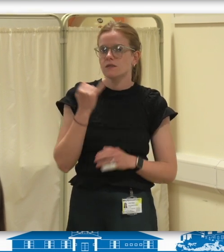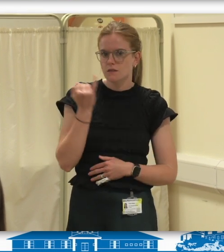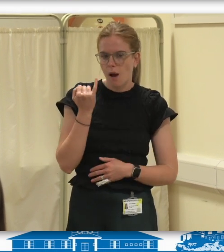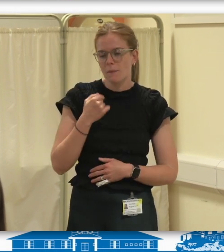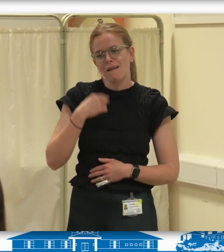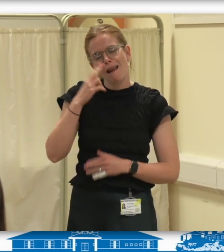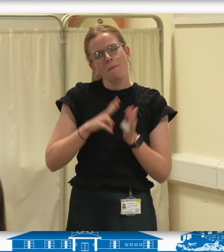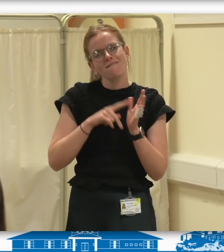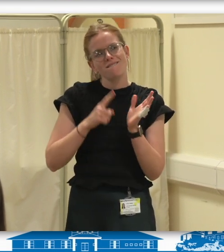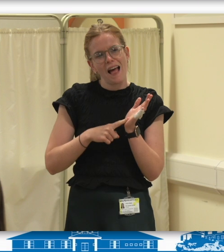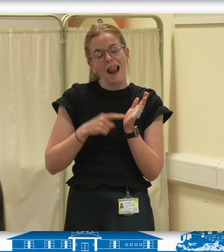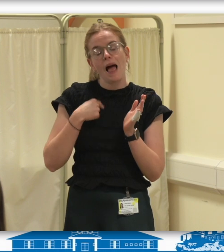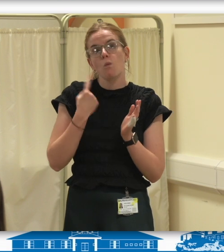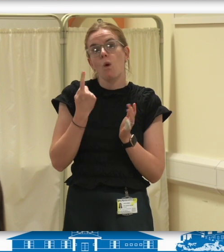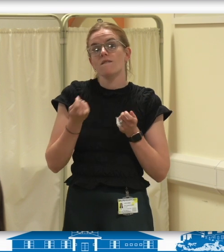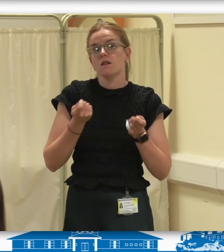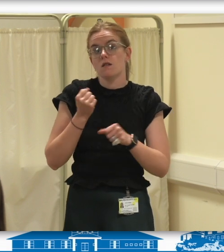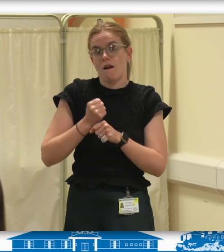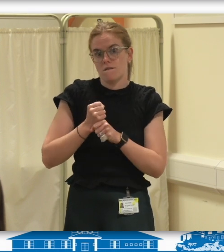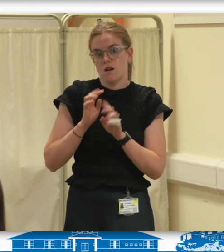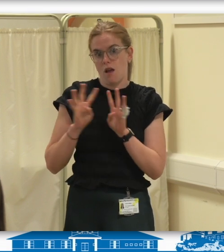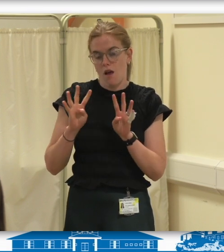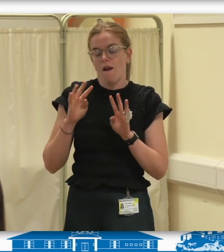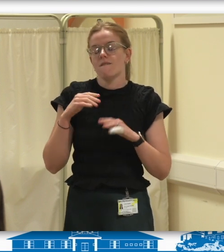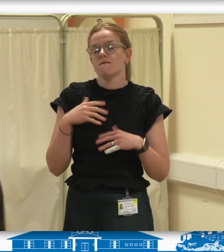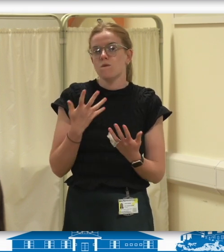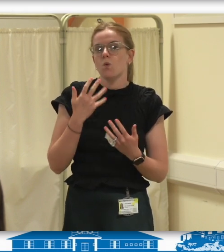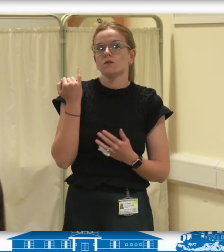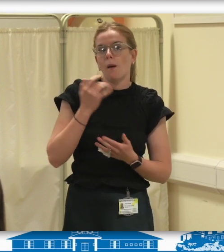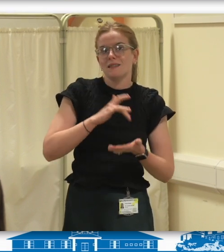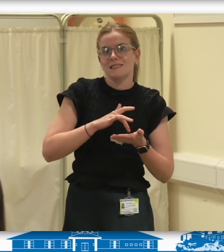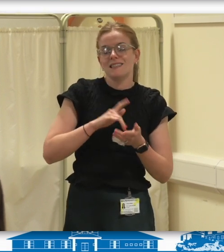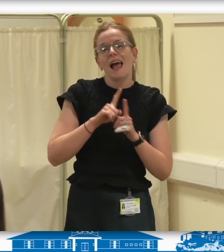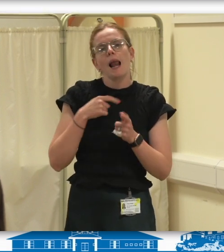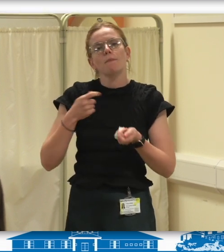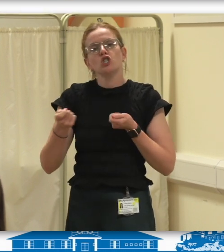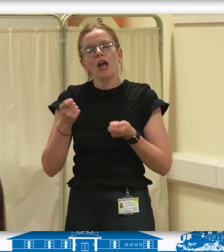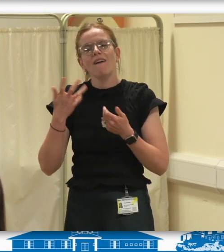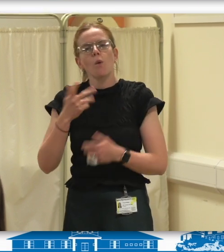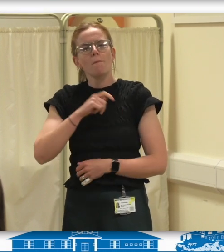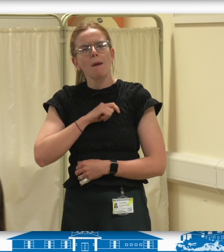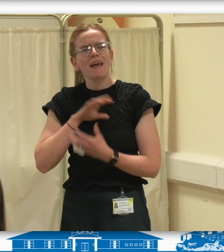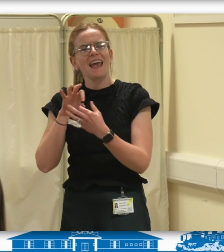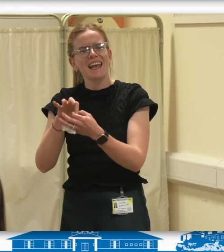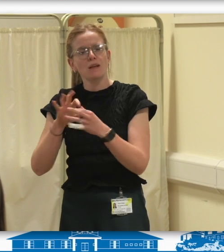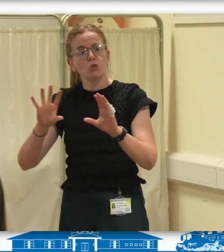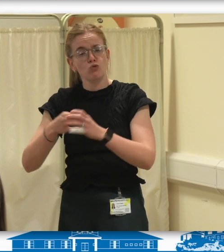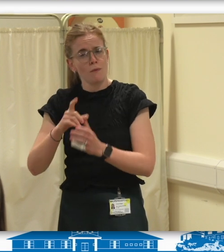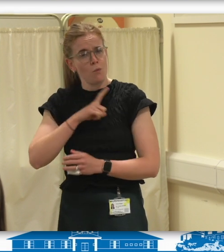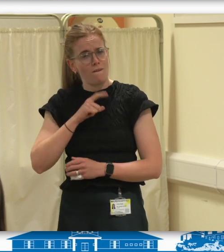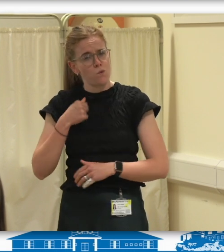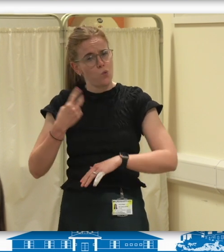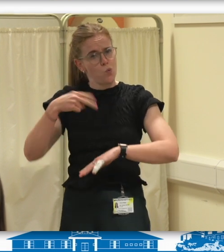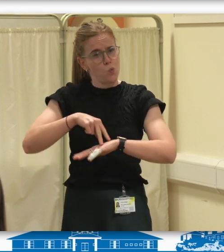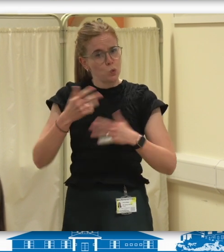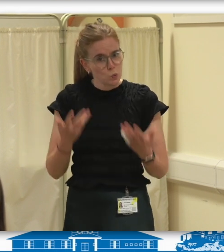one of the Governors for Derby City. I'm also chair of the Members Engagement Group, which is why I'm standing here tonight. Hope